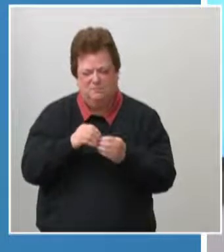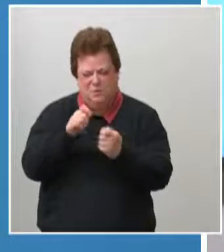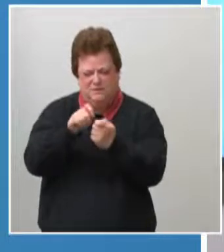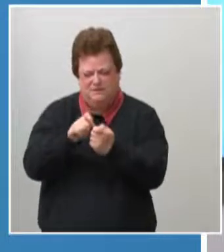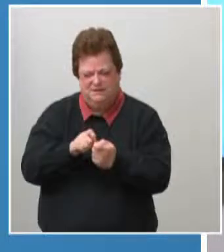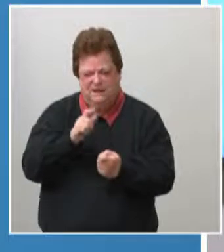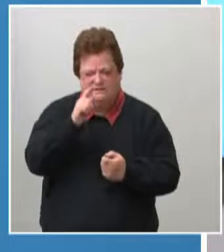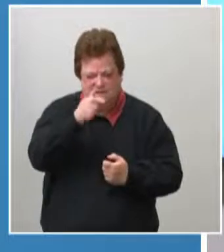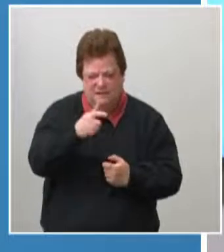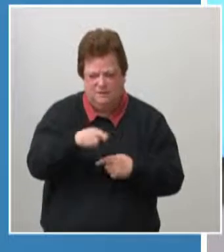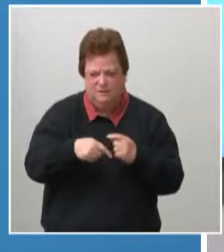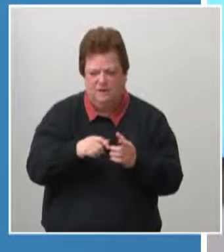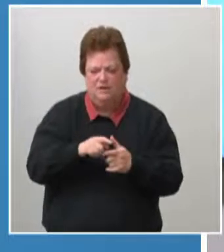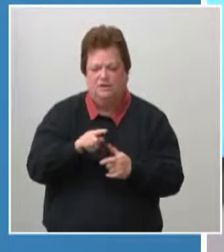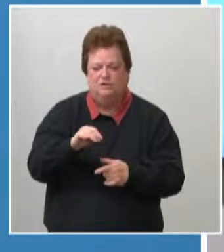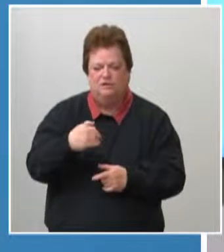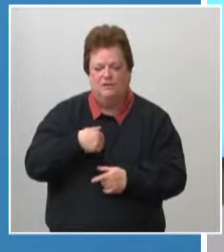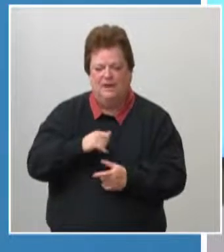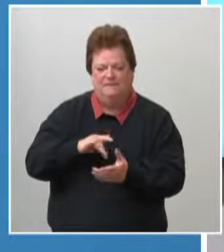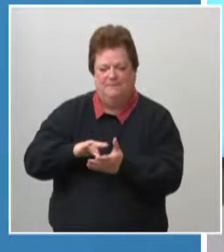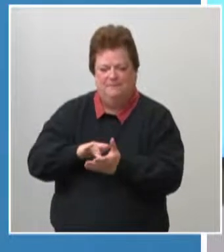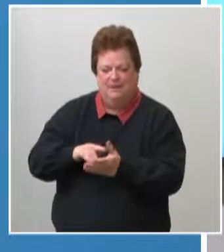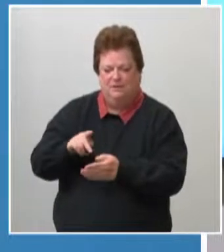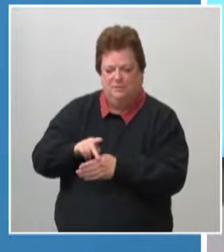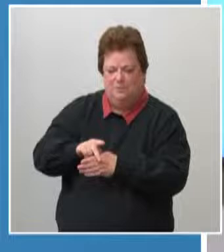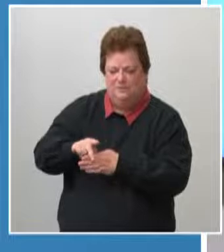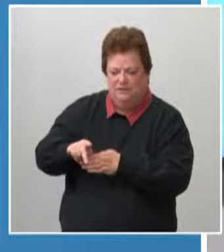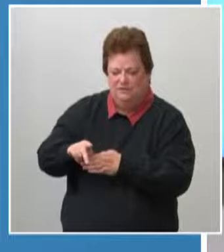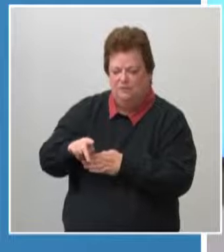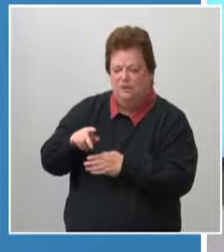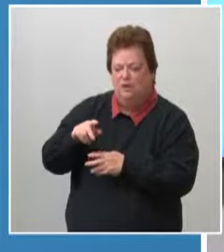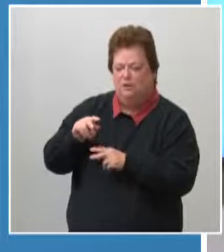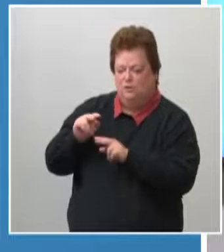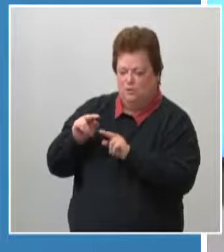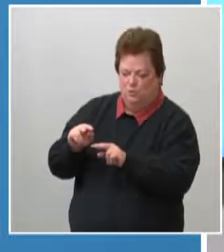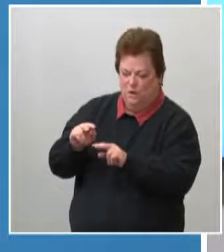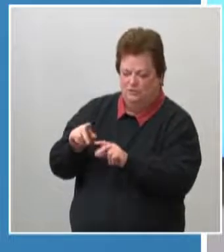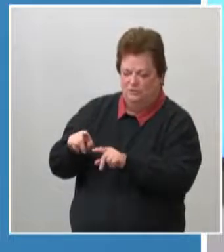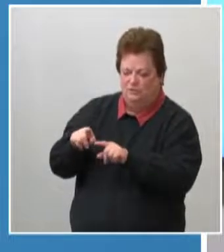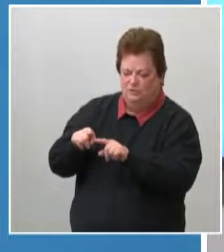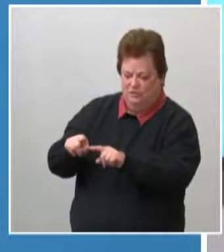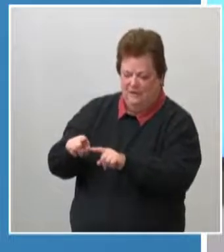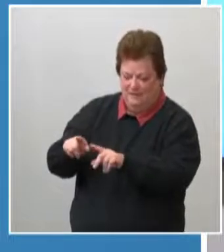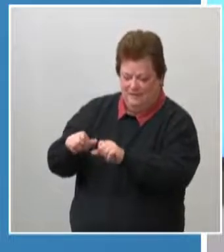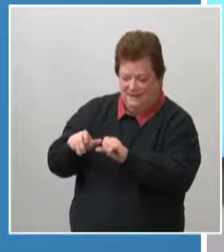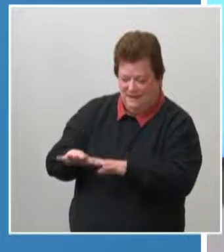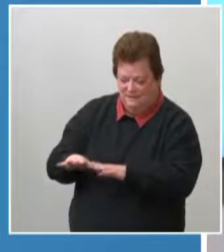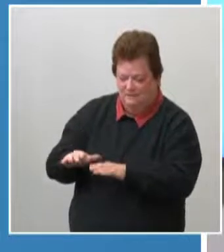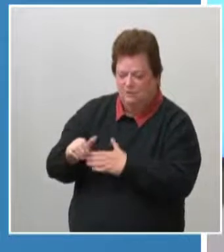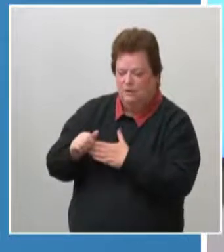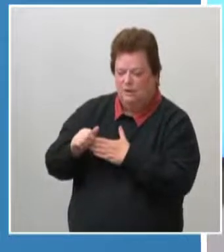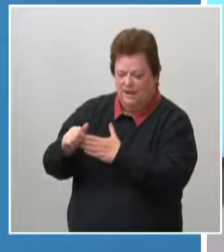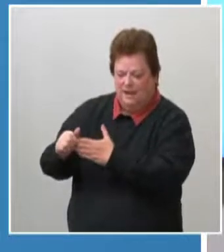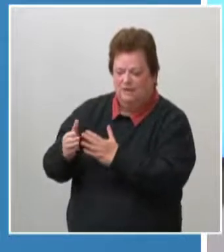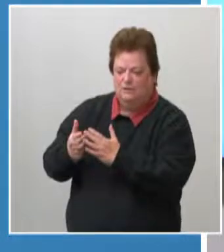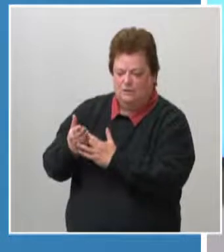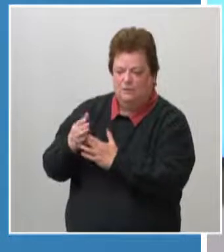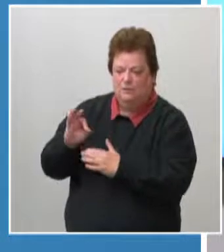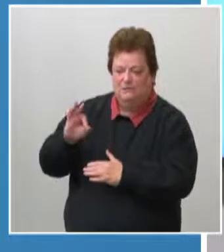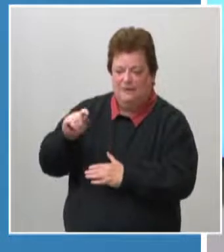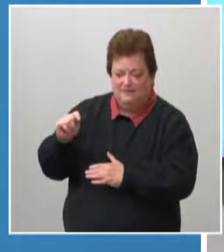to actually have a medical professional monitor them when they're doing the test and guide them through